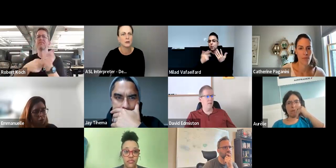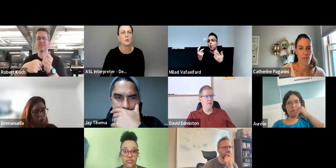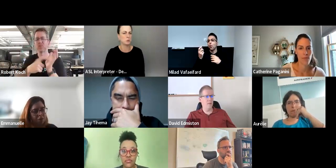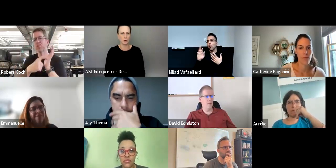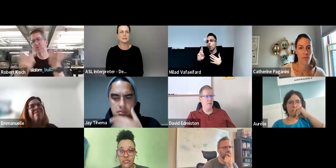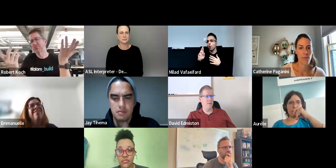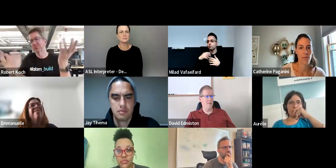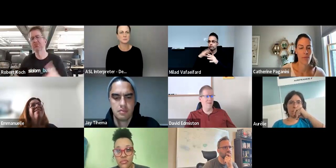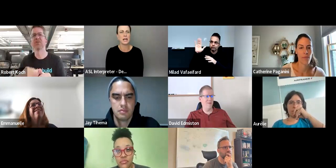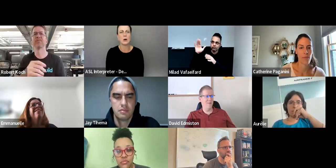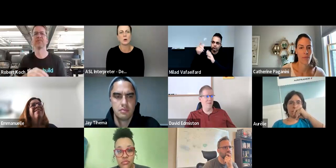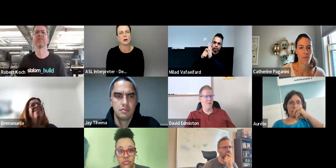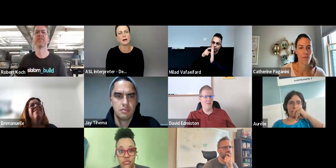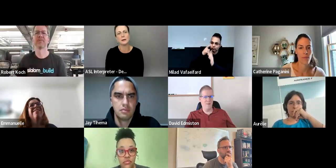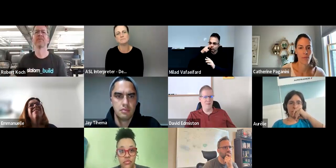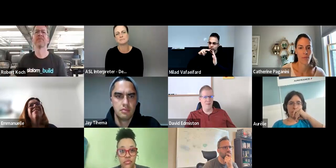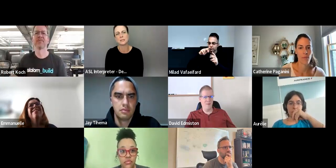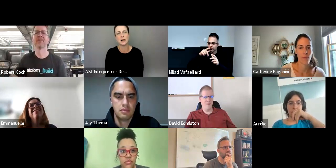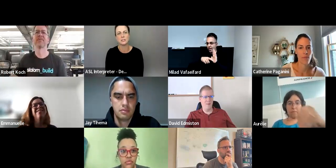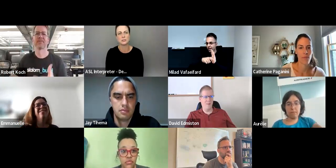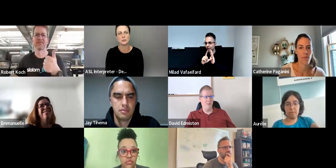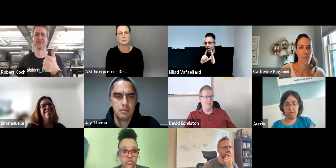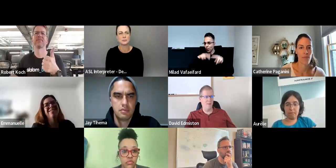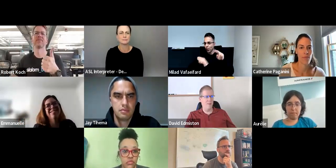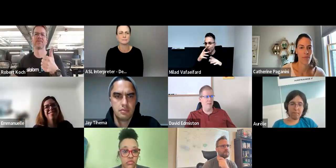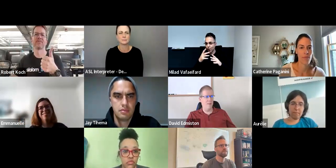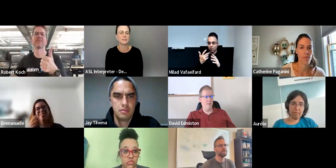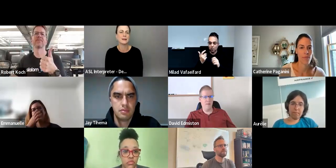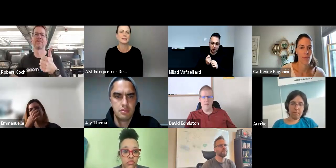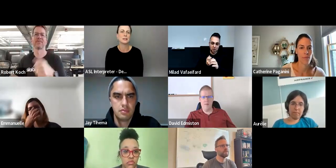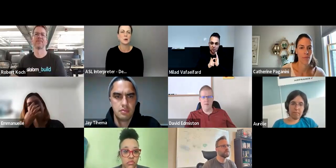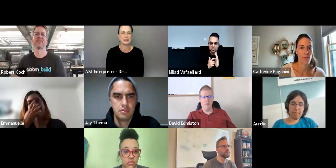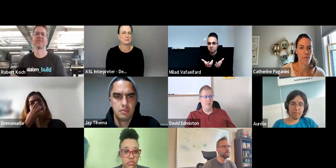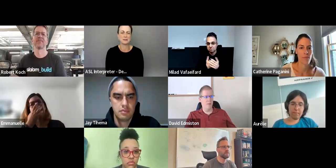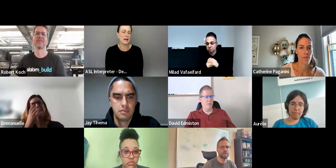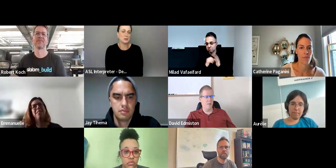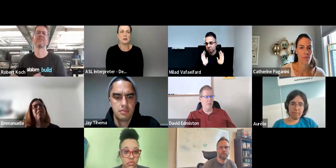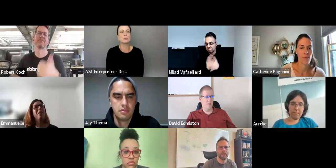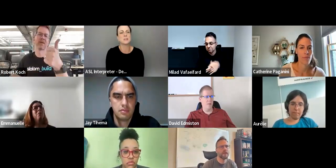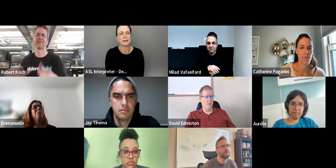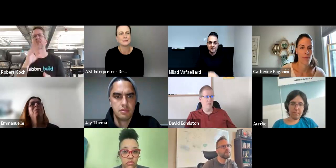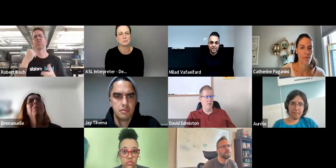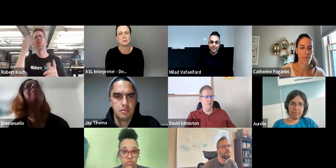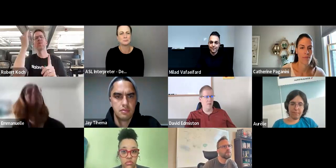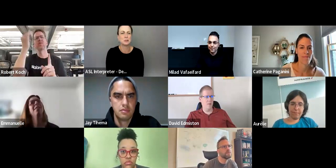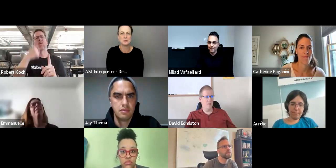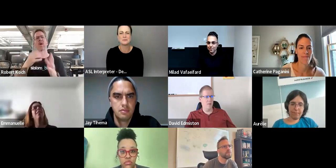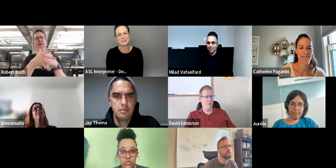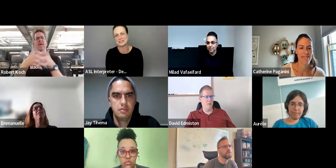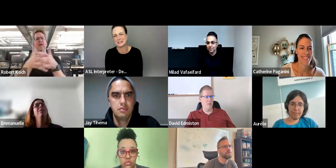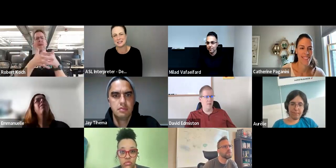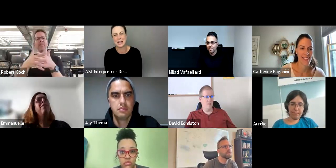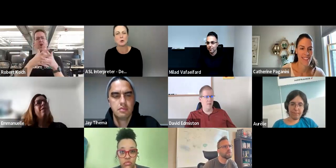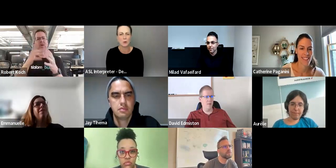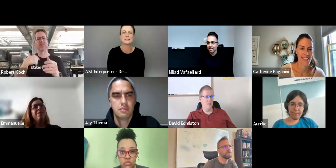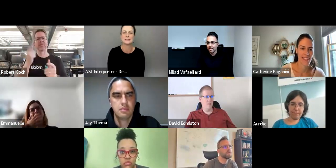Milad? Oh, pull request. Yeah, or I just use, you know, like I use a number of signs